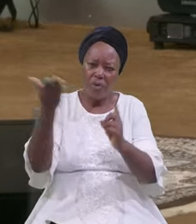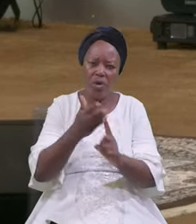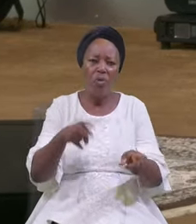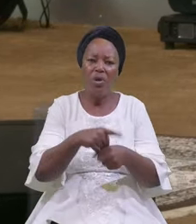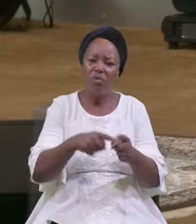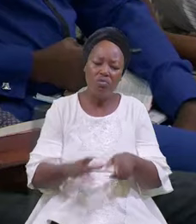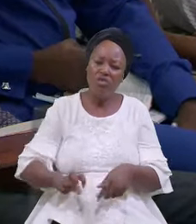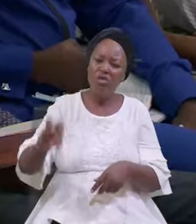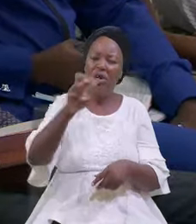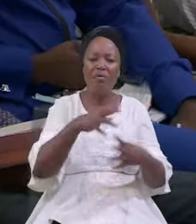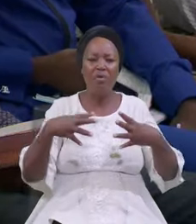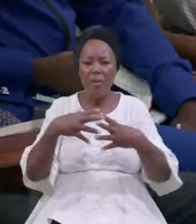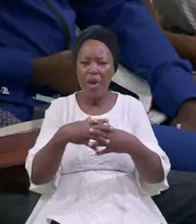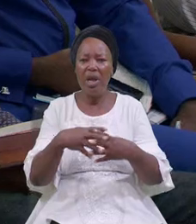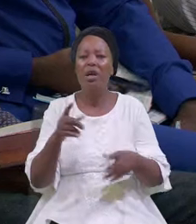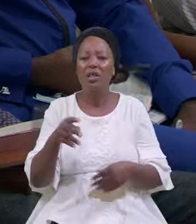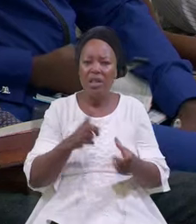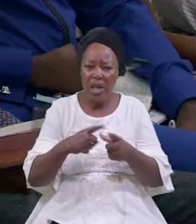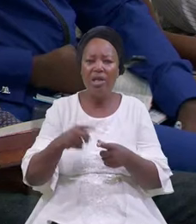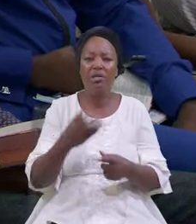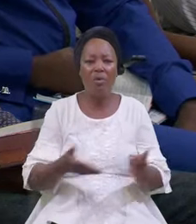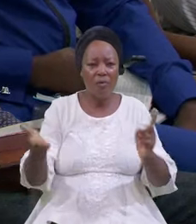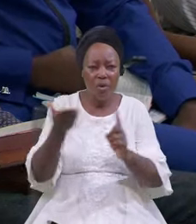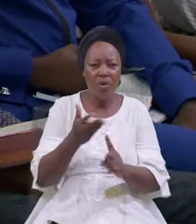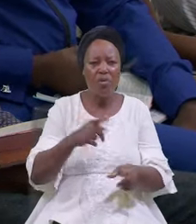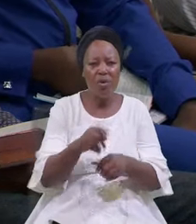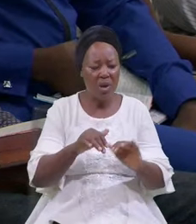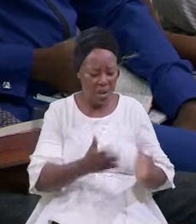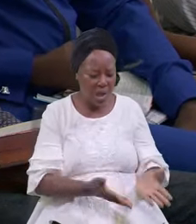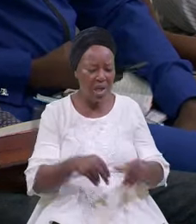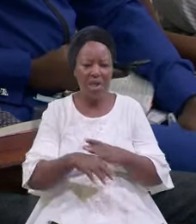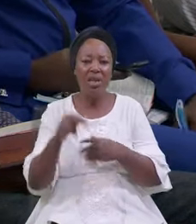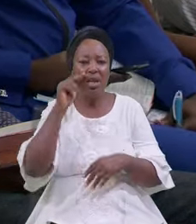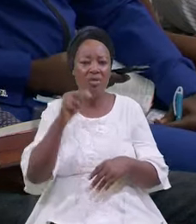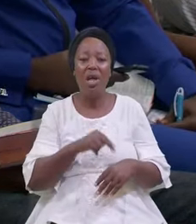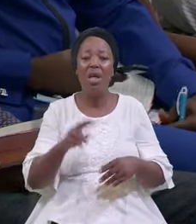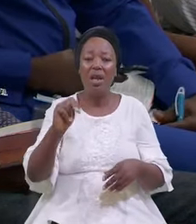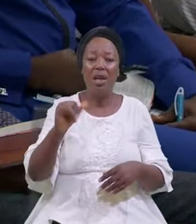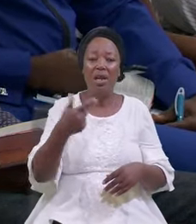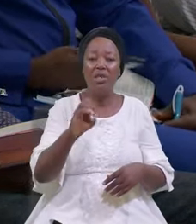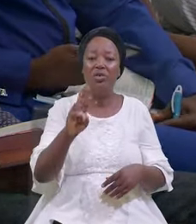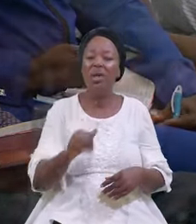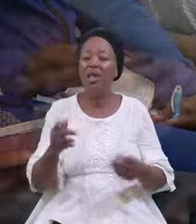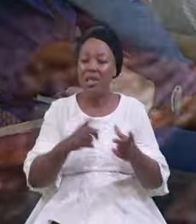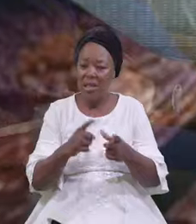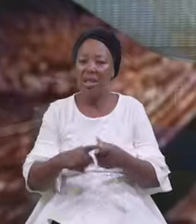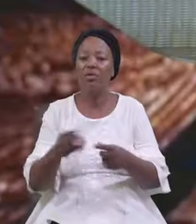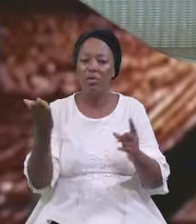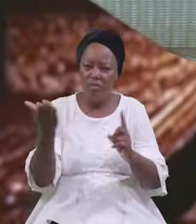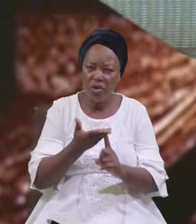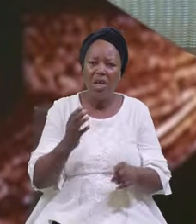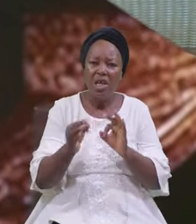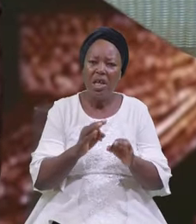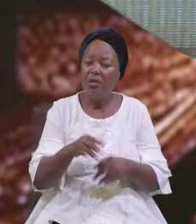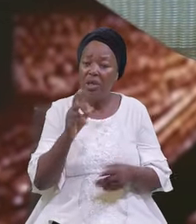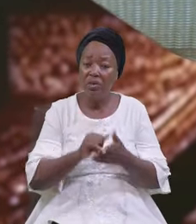overseas, conviction. When you stay in our country here, conviction. Anywhere you find yourself, if you're a Christian Levite, a